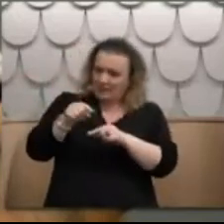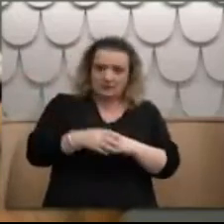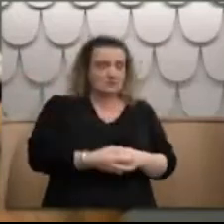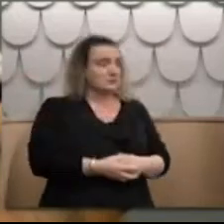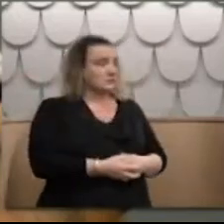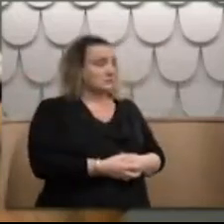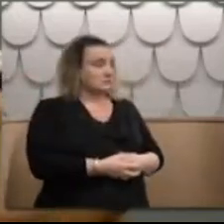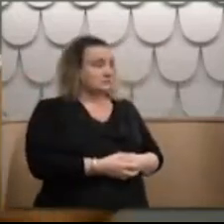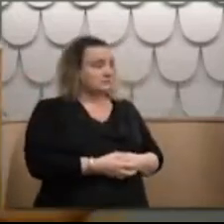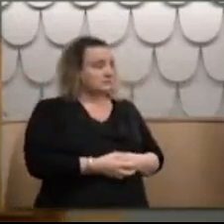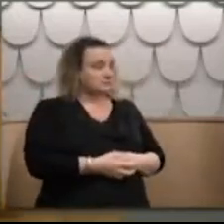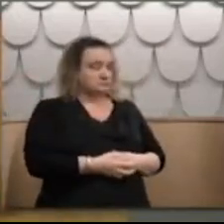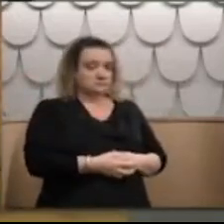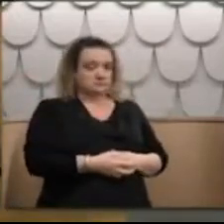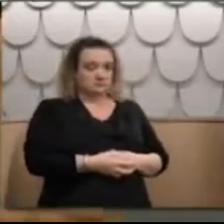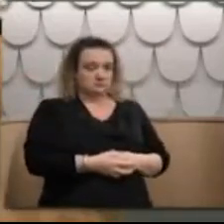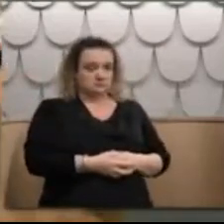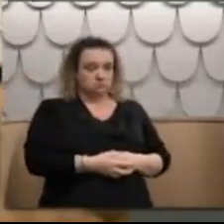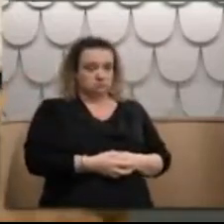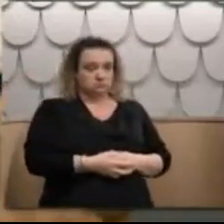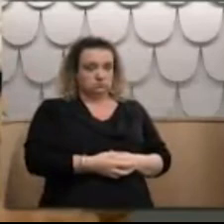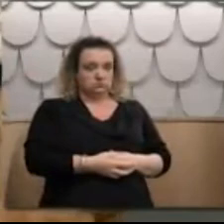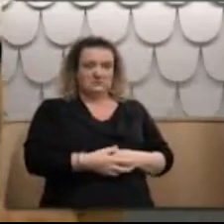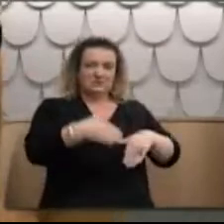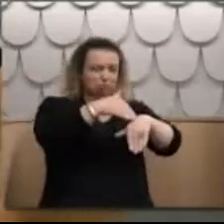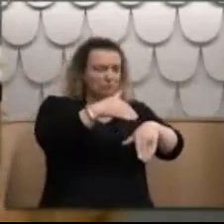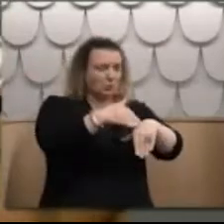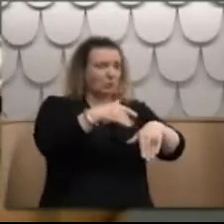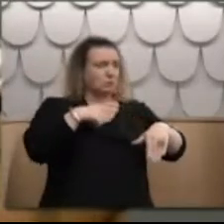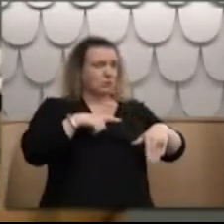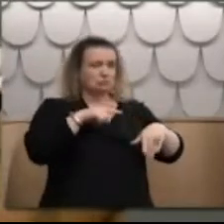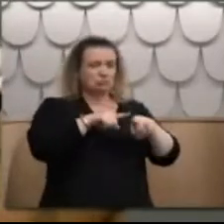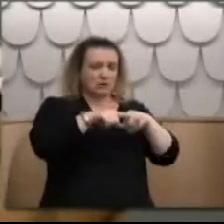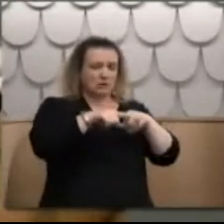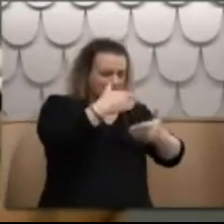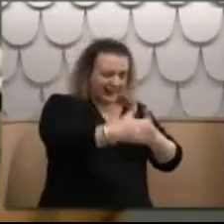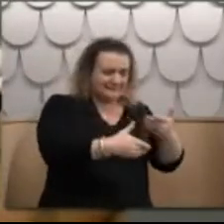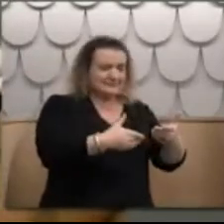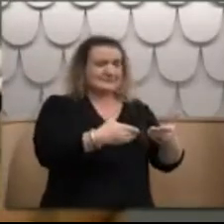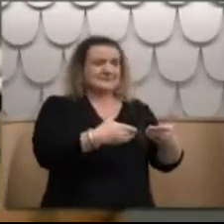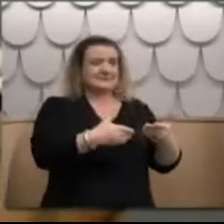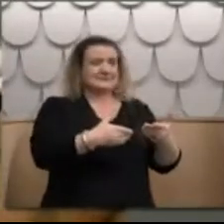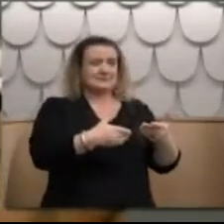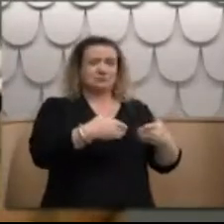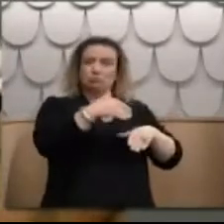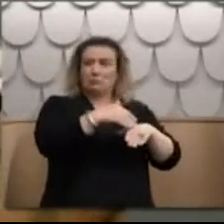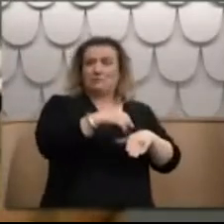to us? I get in trouble. I get in trouble when I try and explain it, but